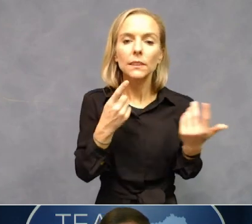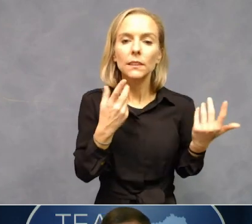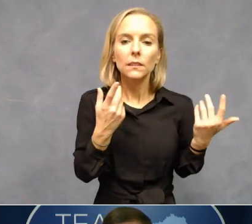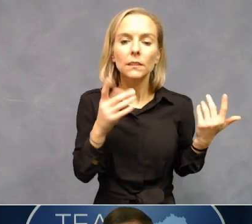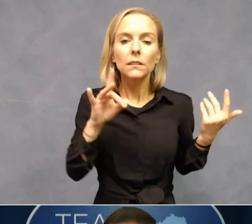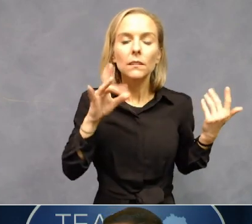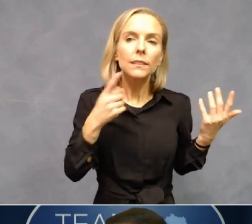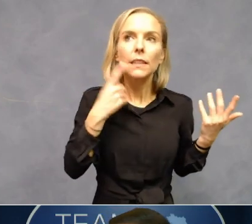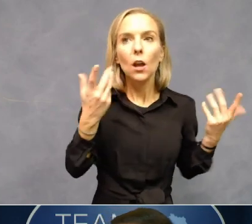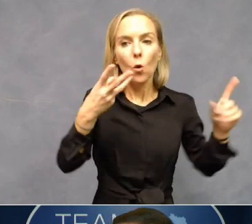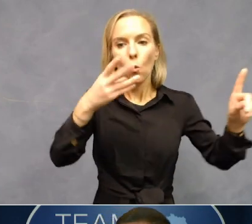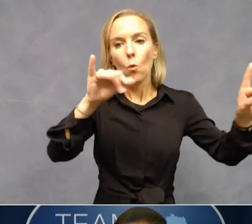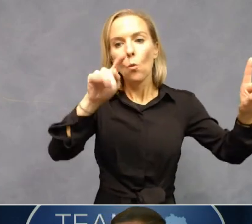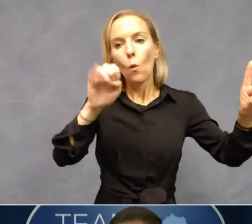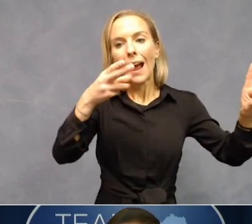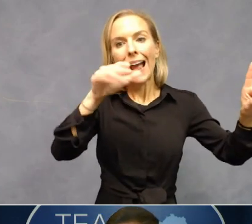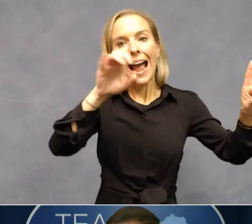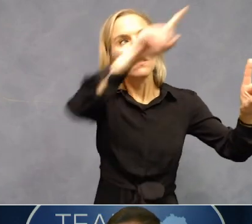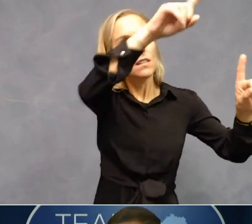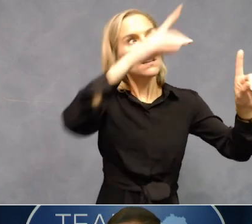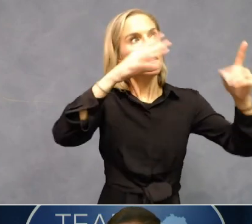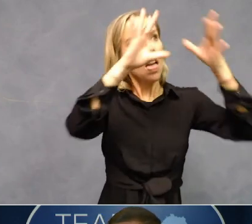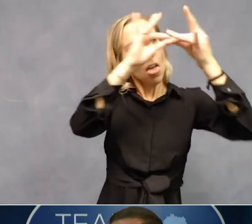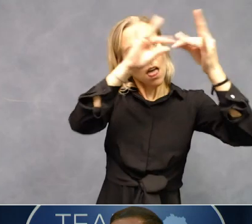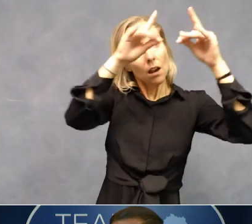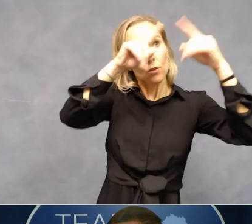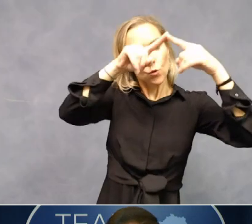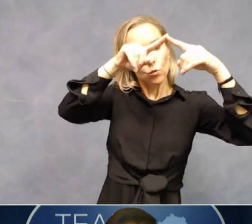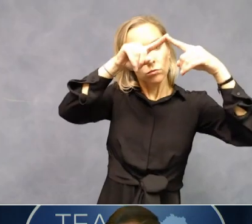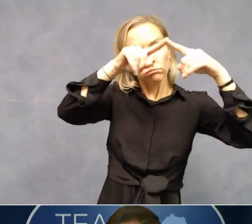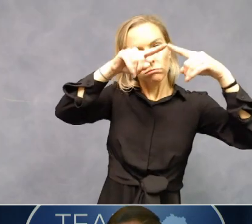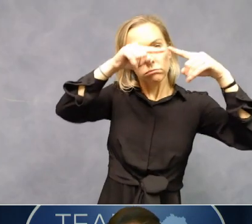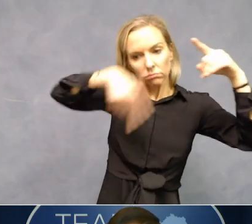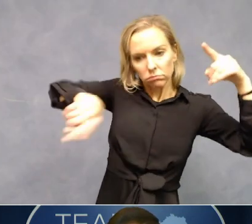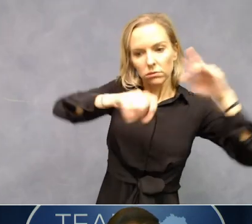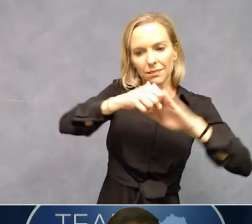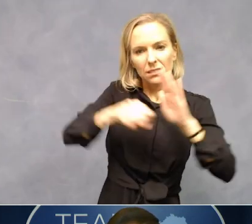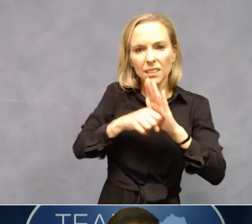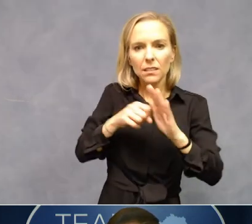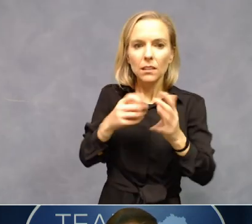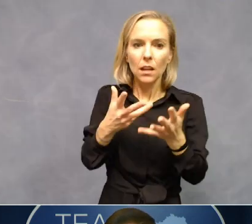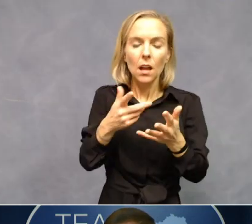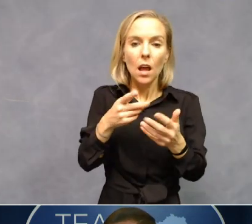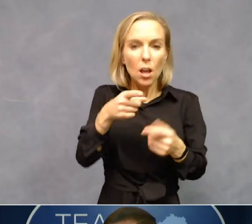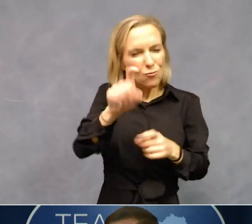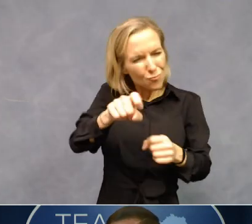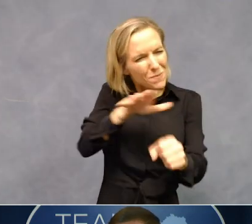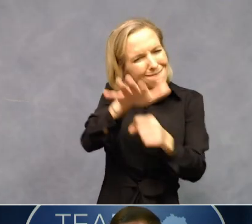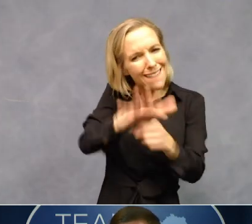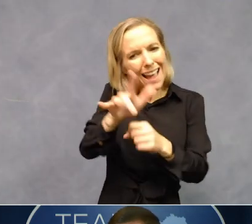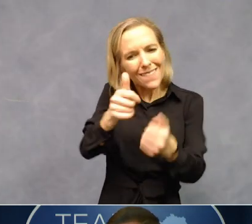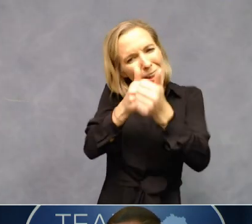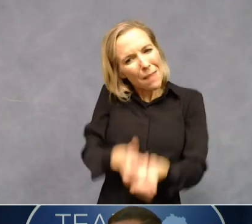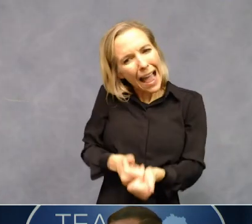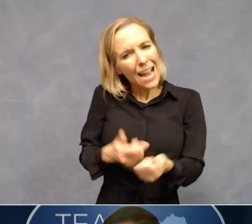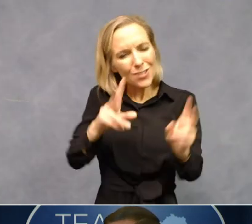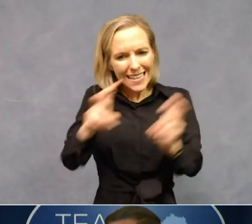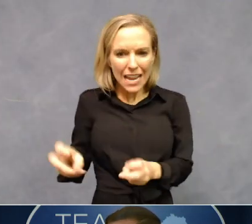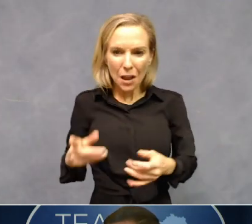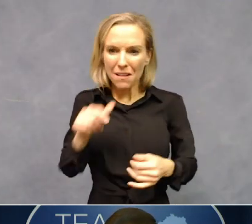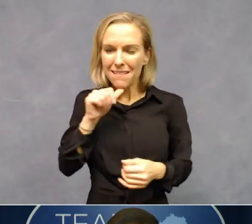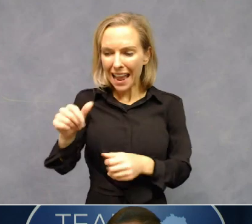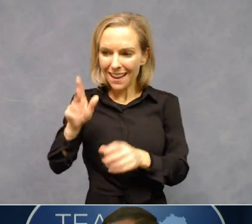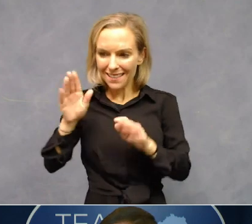House and down, is these actually should be enough. Compliance is our issue. And if not enough people are following a mandate, will